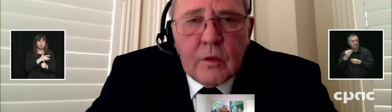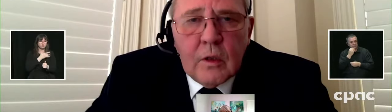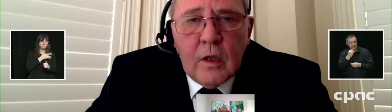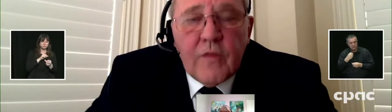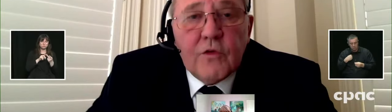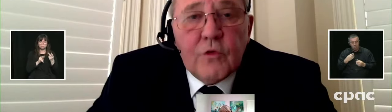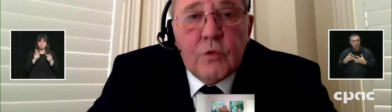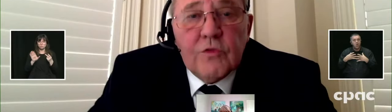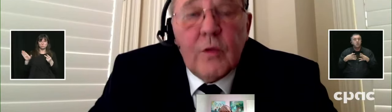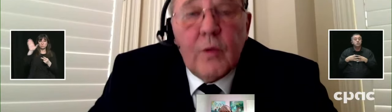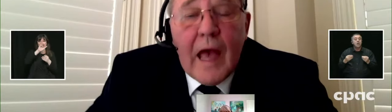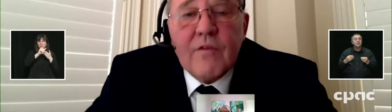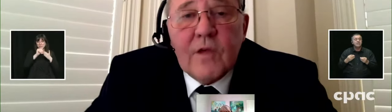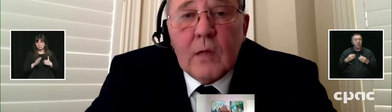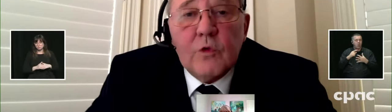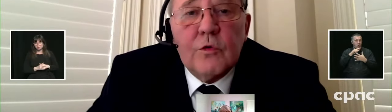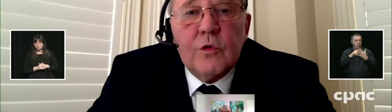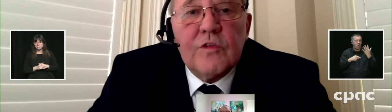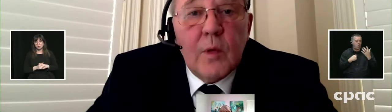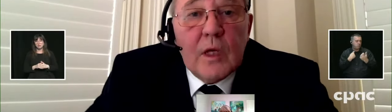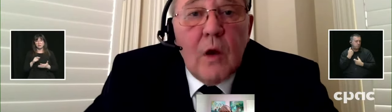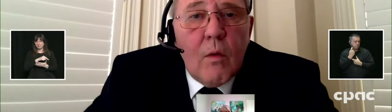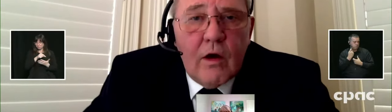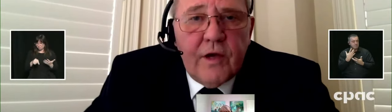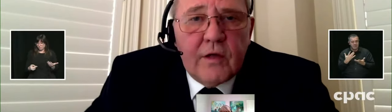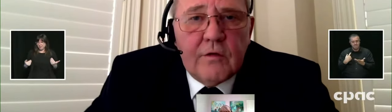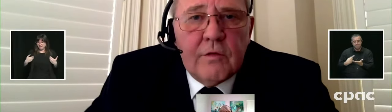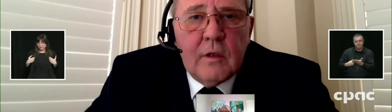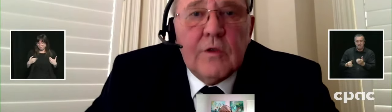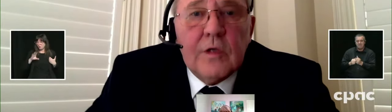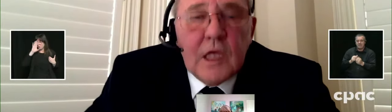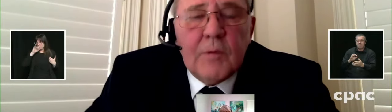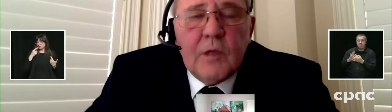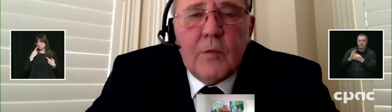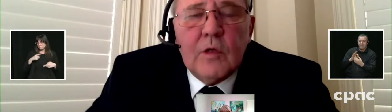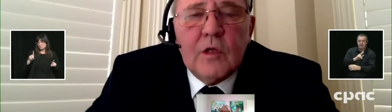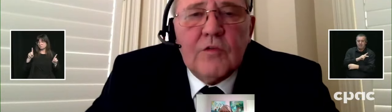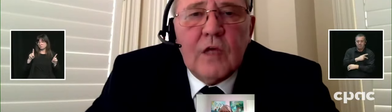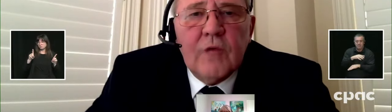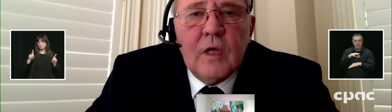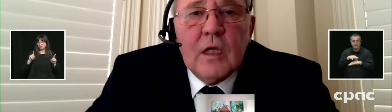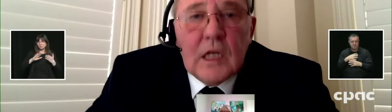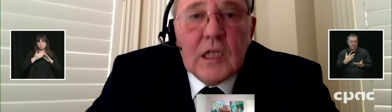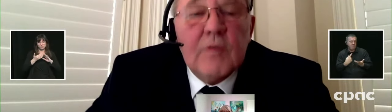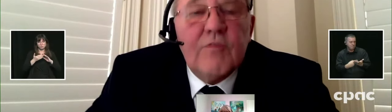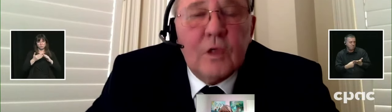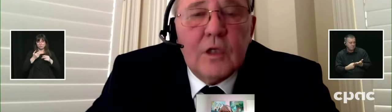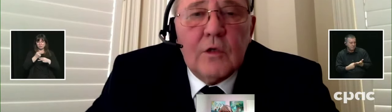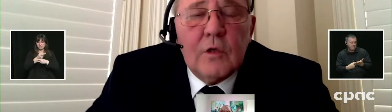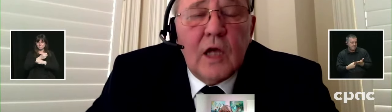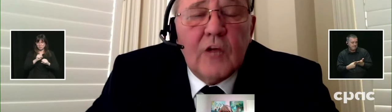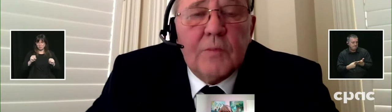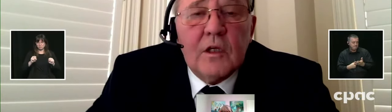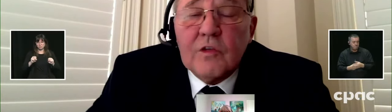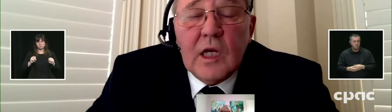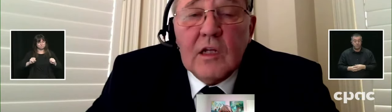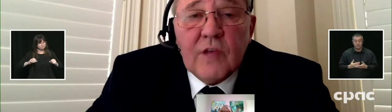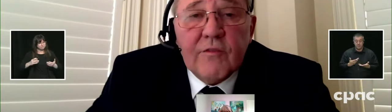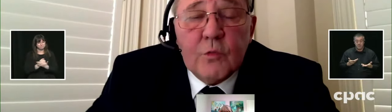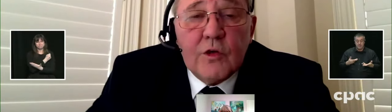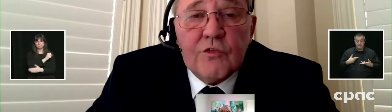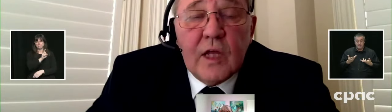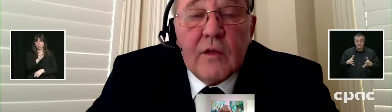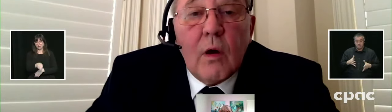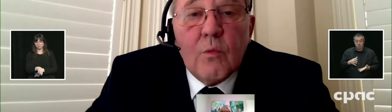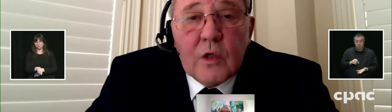ensure that the tools that we have available to us that we know are effective to keep communities safe need to be fully utilized, because Canadians have